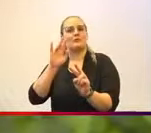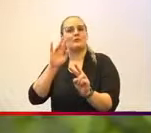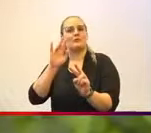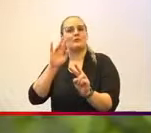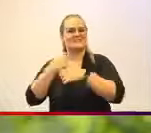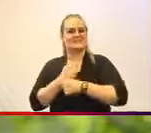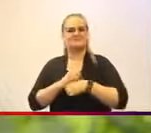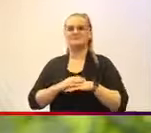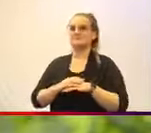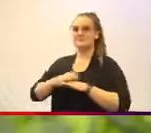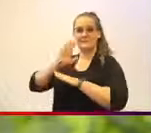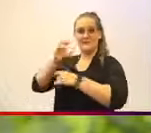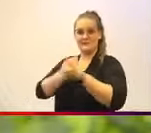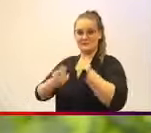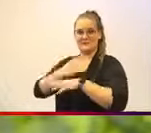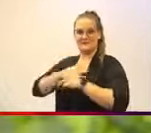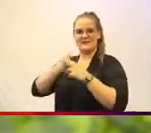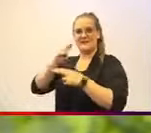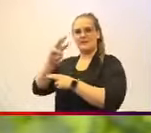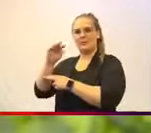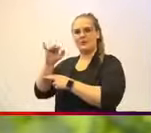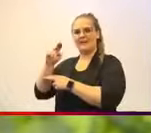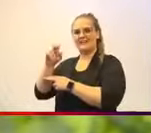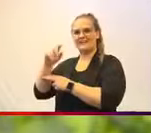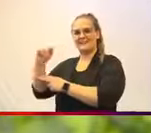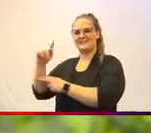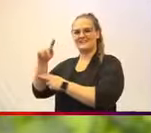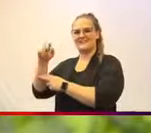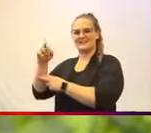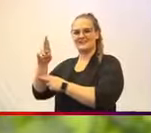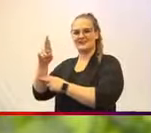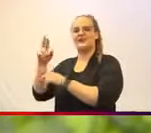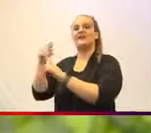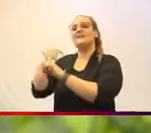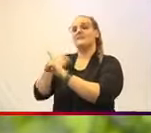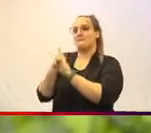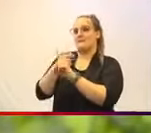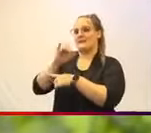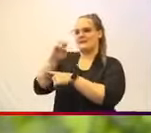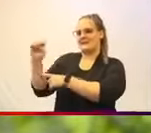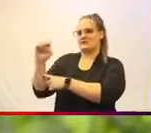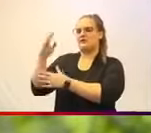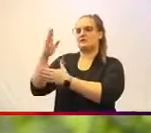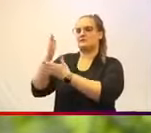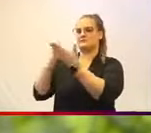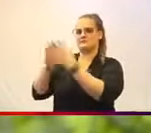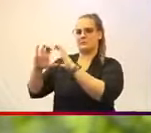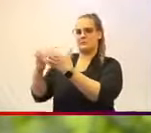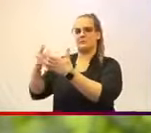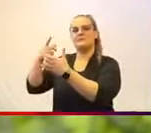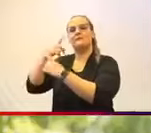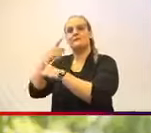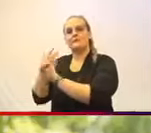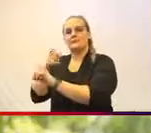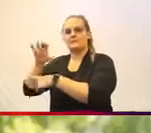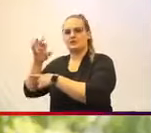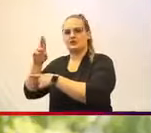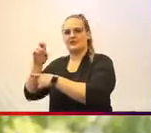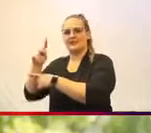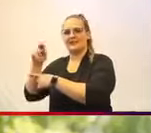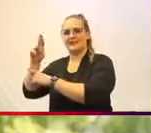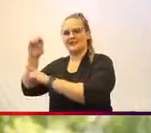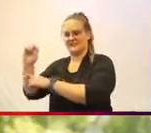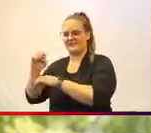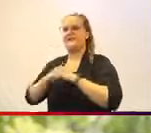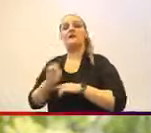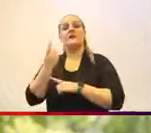Hi everyone, I'm Wynette Tasker. I am Lumbee and Eastern Band of Cherokee, and I'm so honored to be a part of this event for Inside Out. The land that I'm